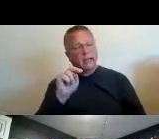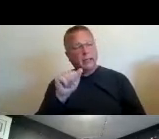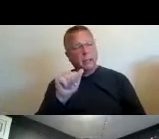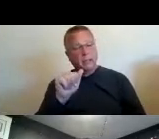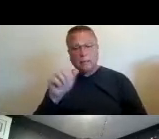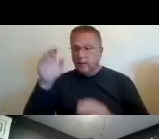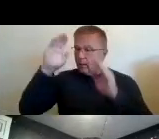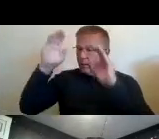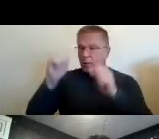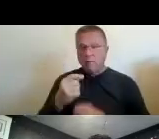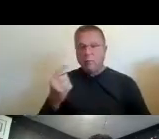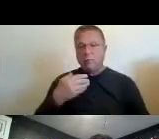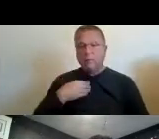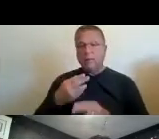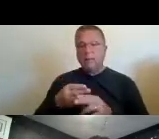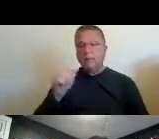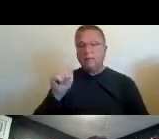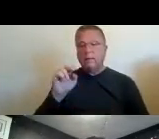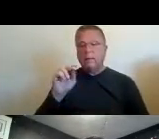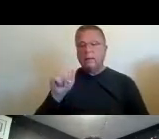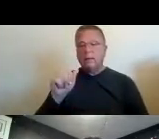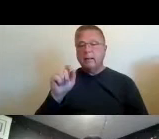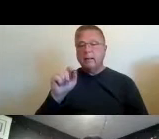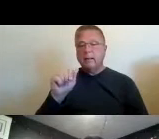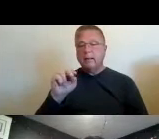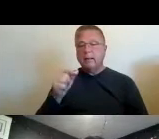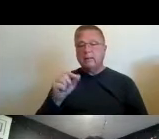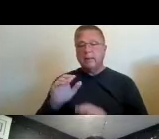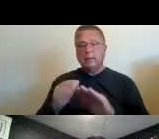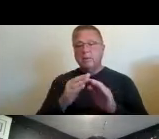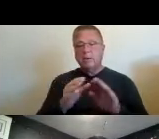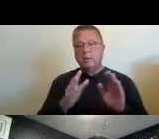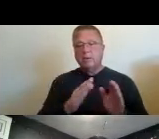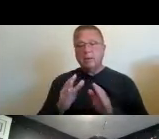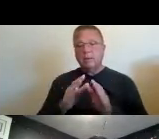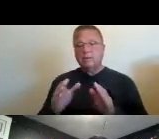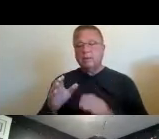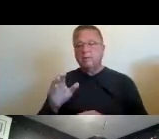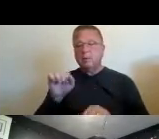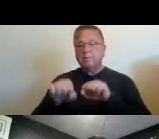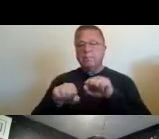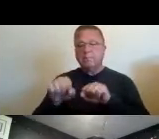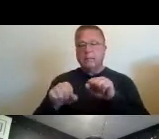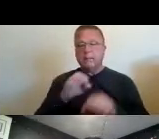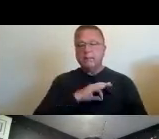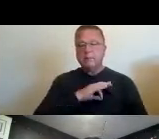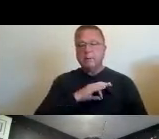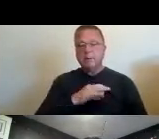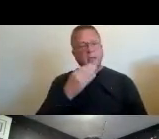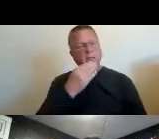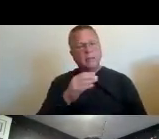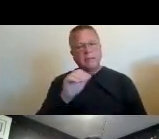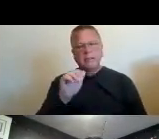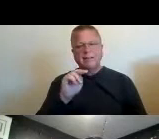Hi, everybody. I'm Anna Tang. I am the community organizer with Bike Pittsburgh. Thanks, Anna. All